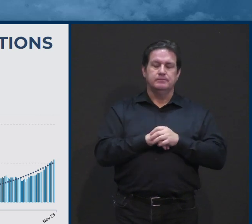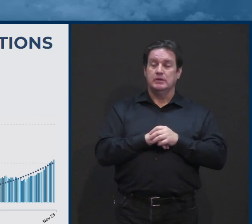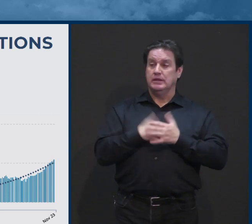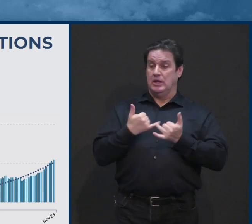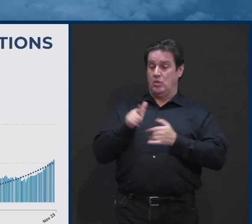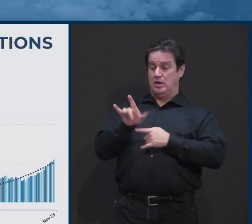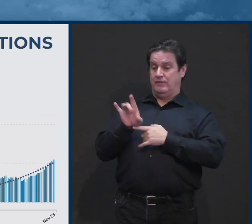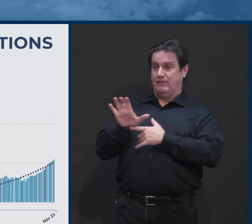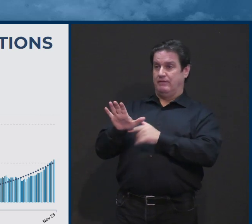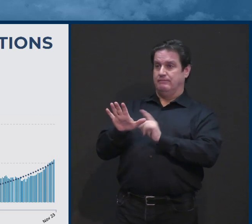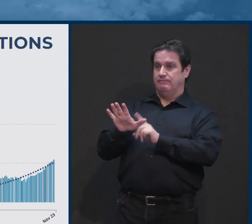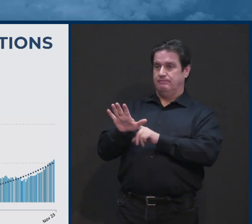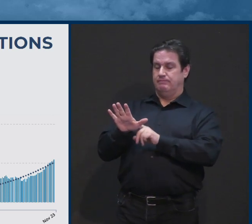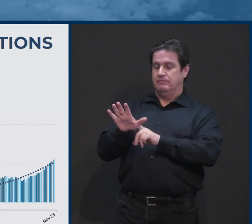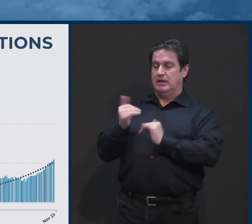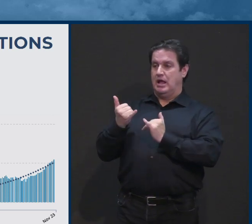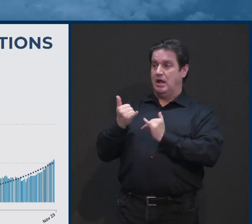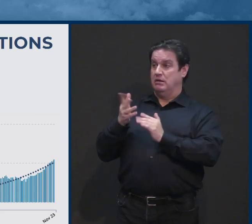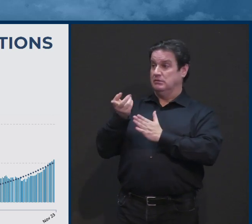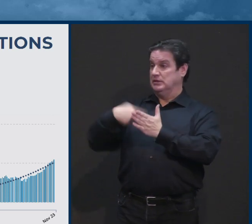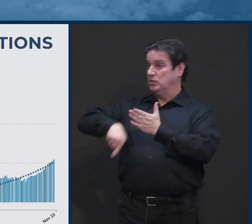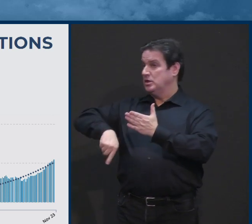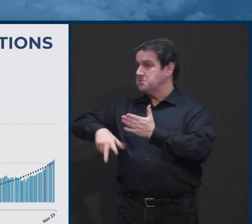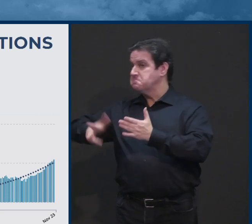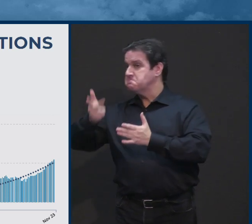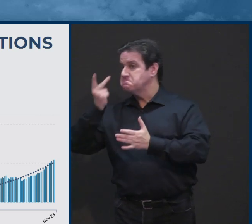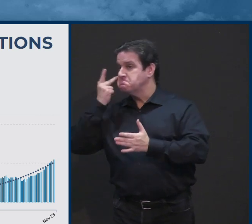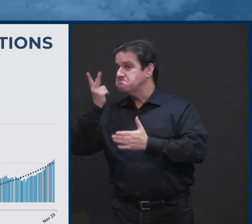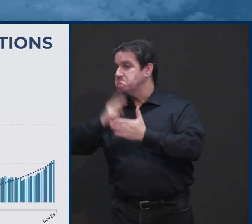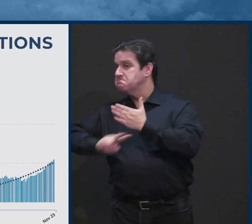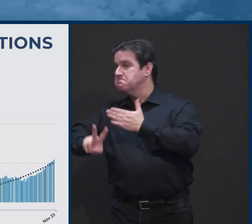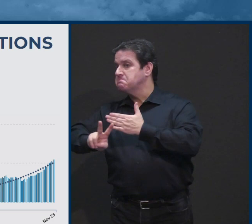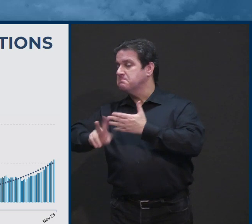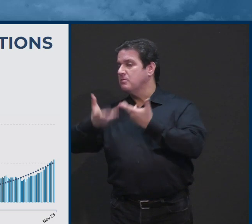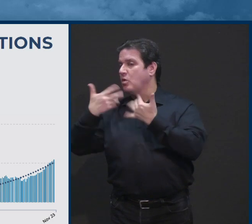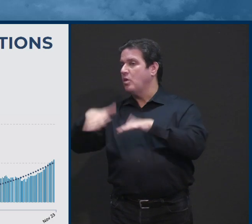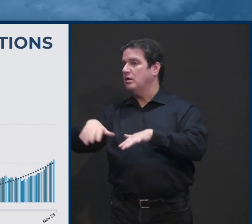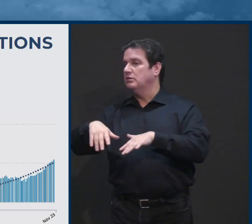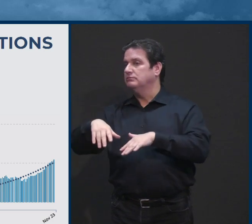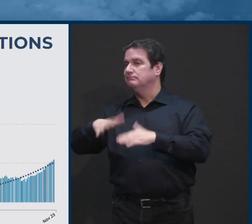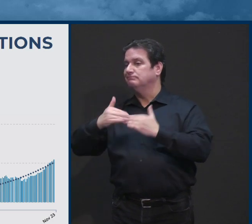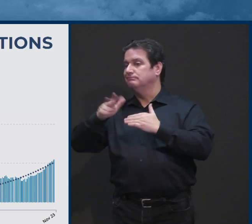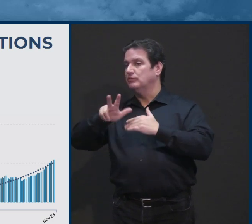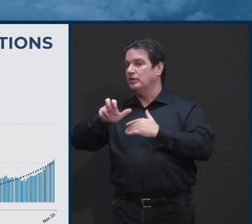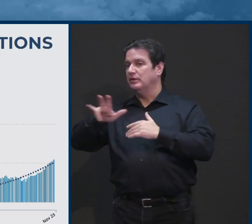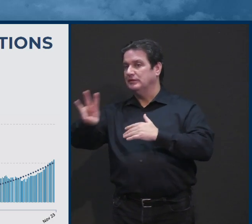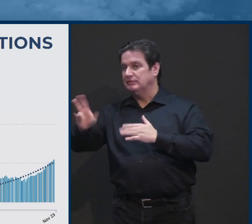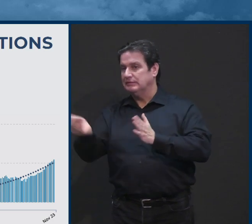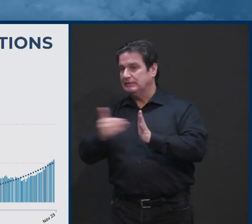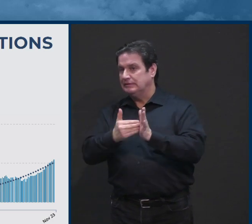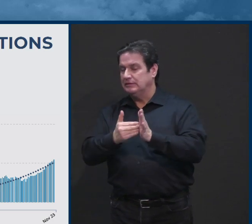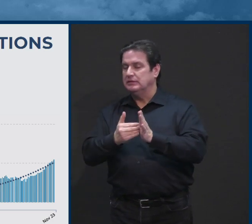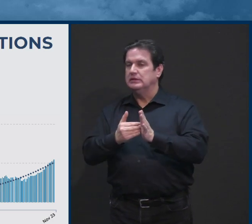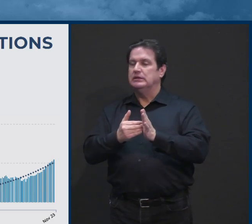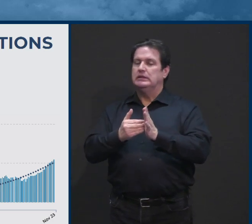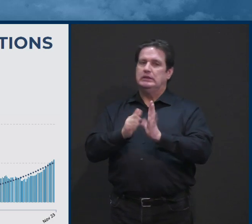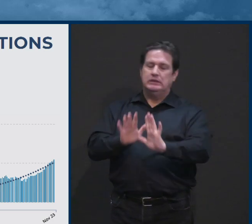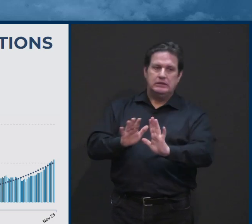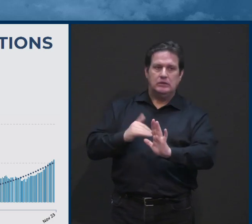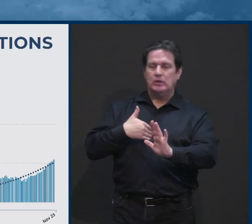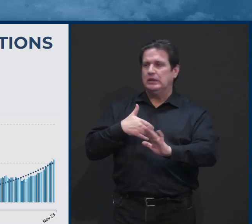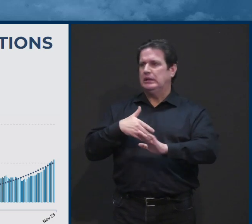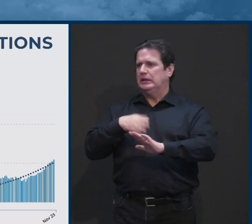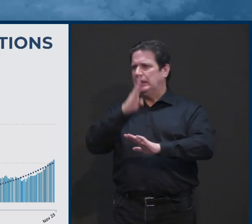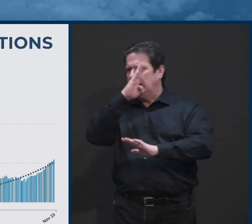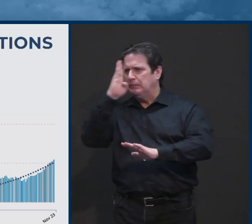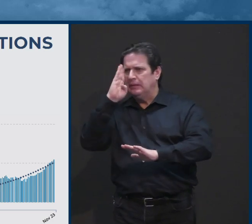185 now, and next week, we don't want to end up at 337 and really tax that